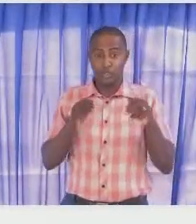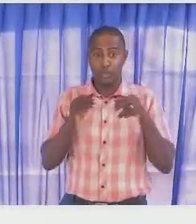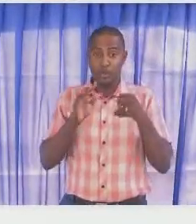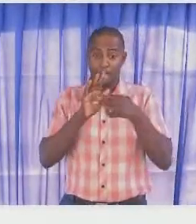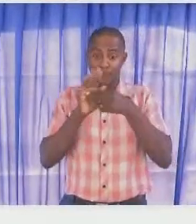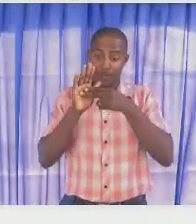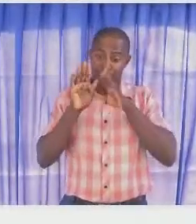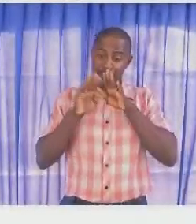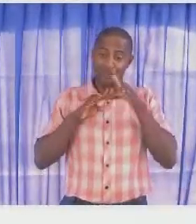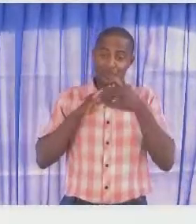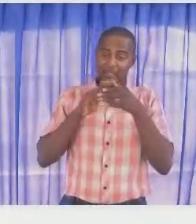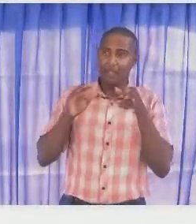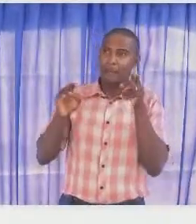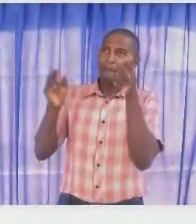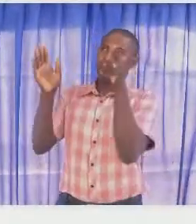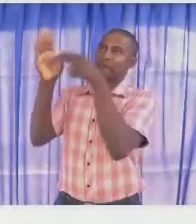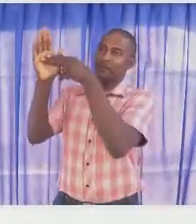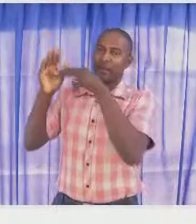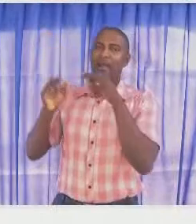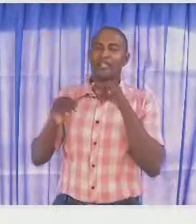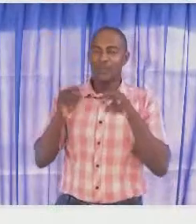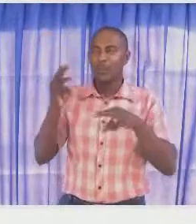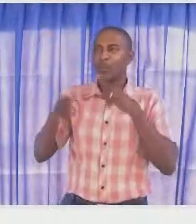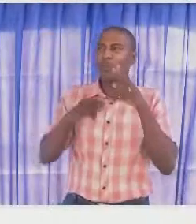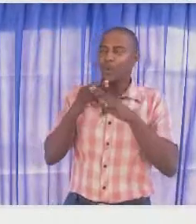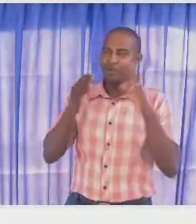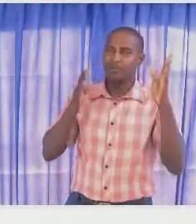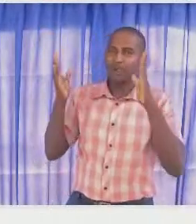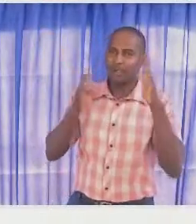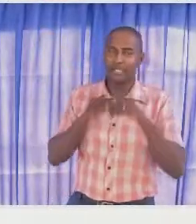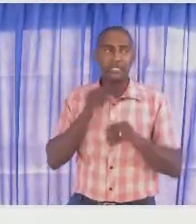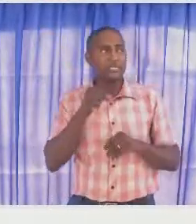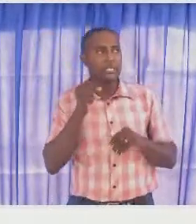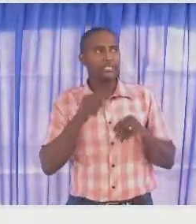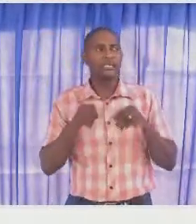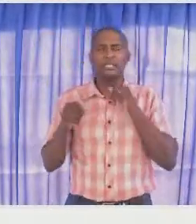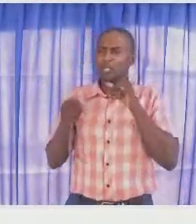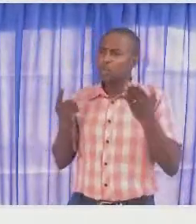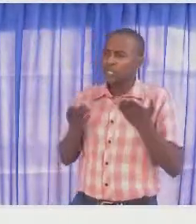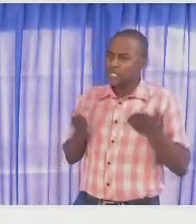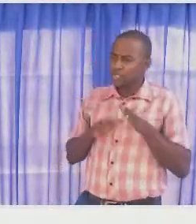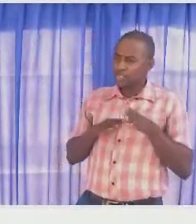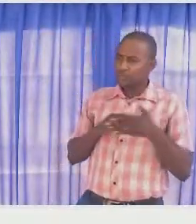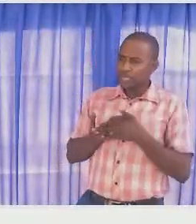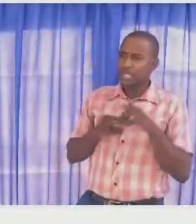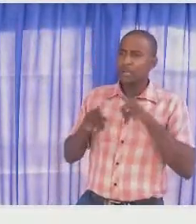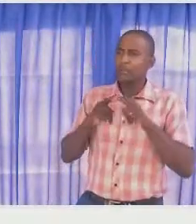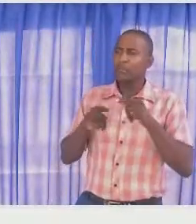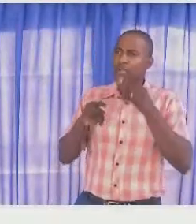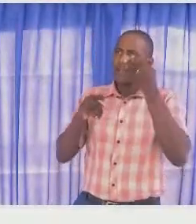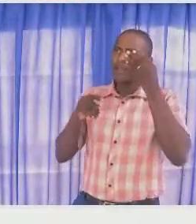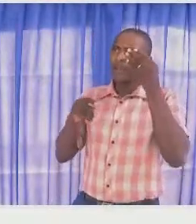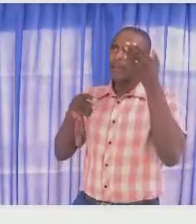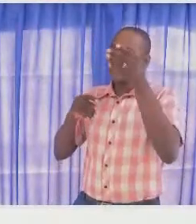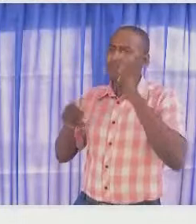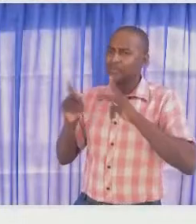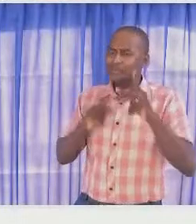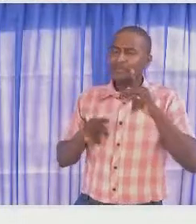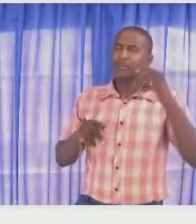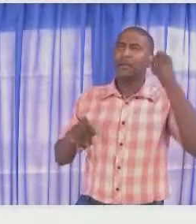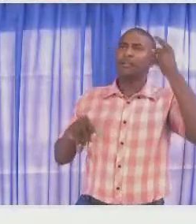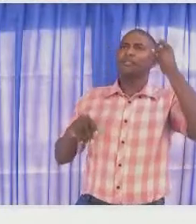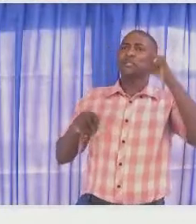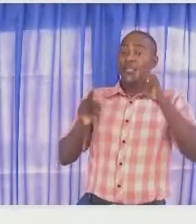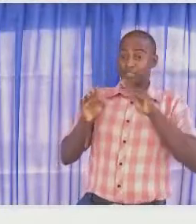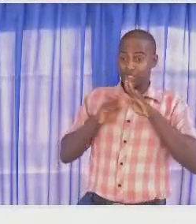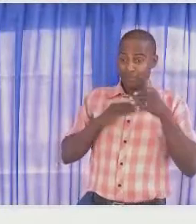and not just here, but out there, so that person can realize that Jamaica is doing a very good job in